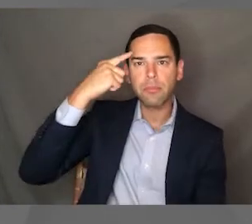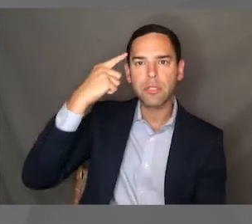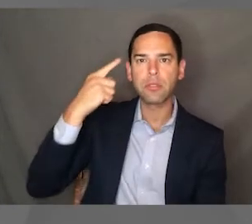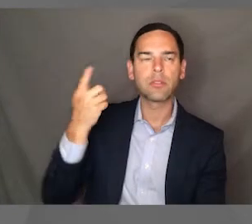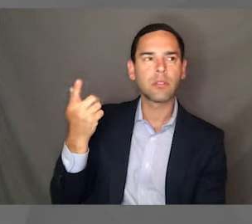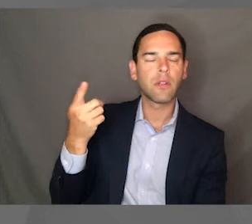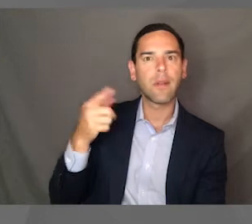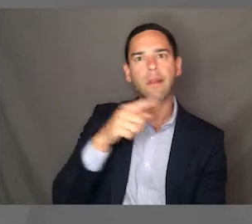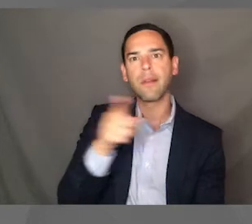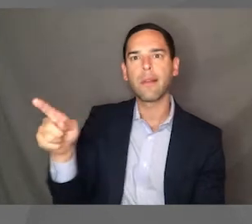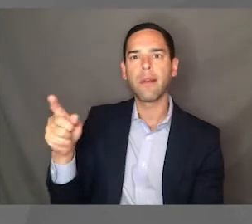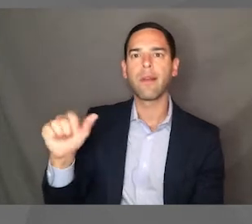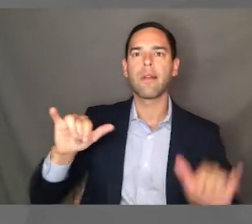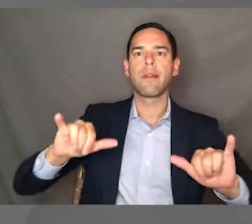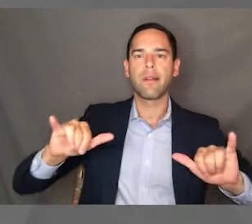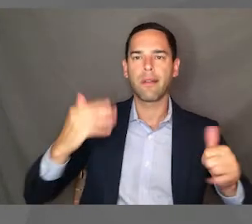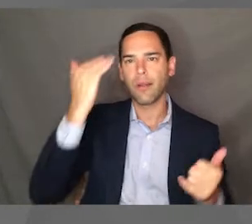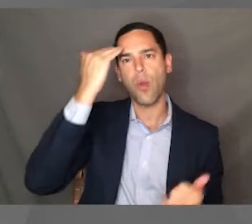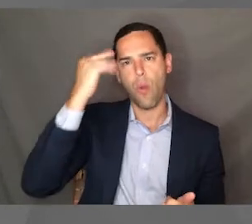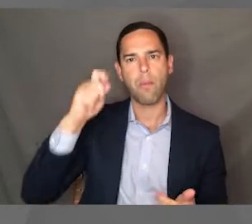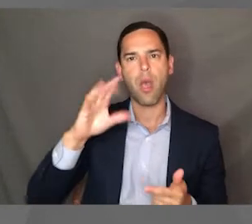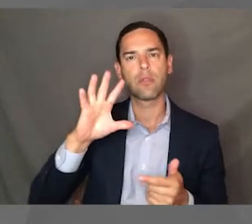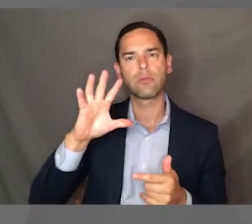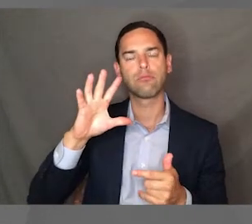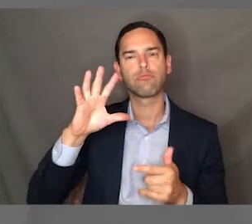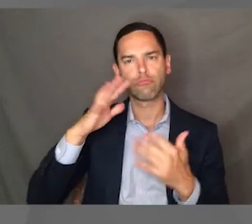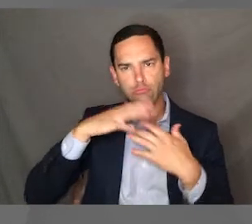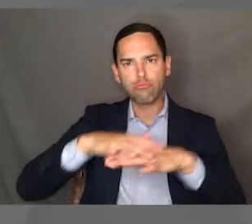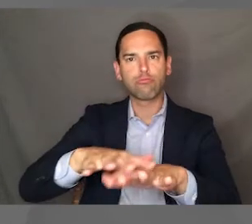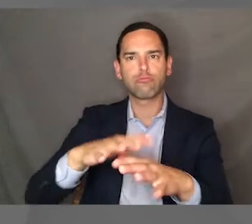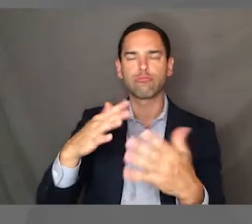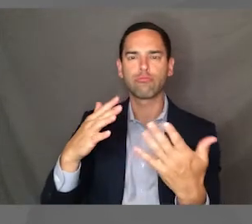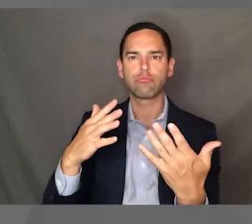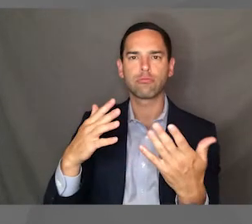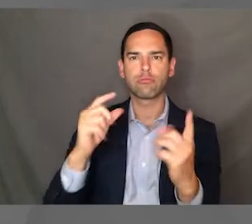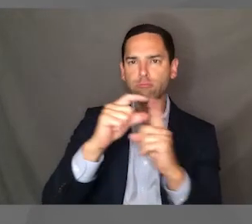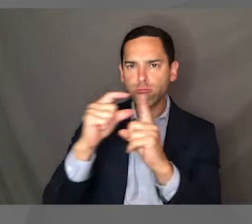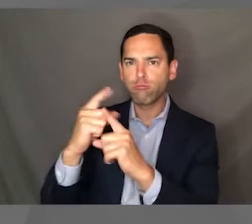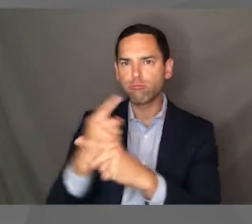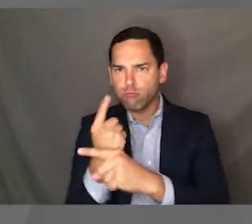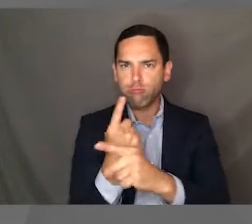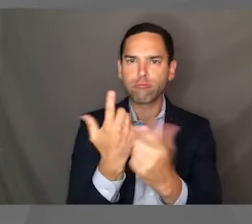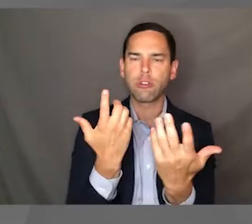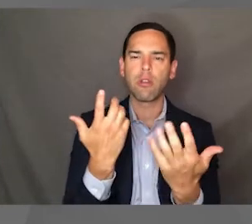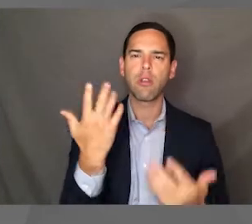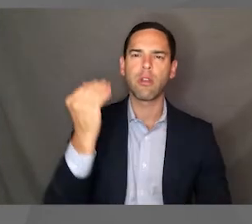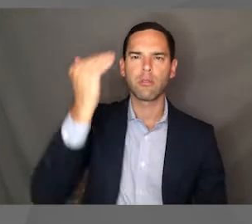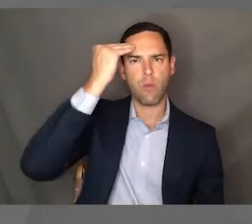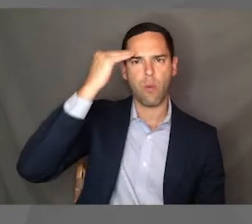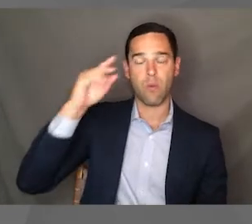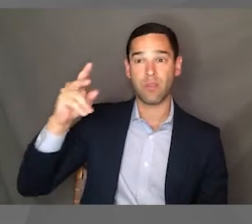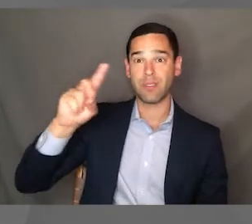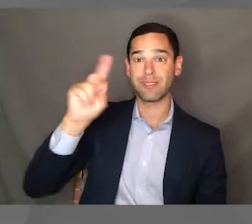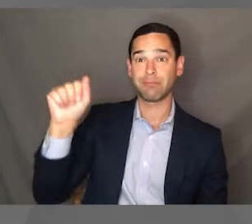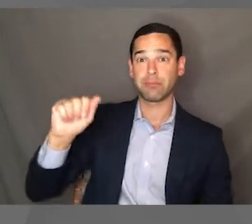to recognize that they need to be culturally competent in recognizing that the disability